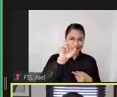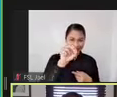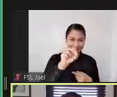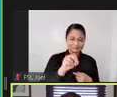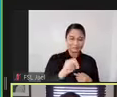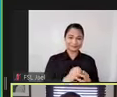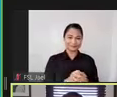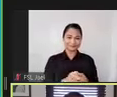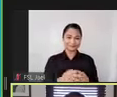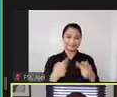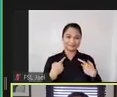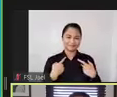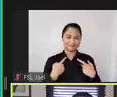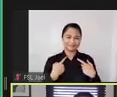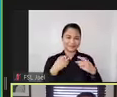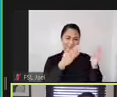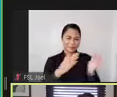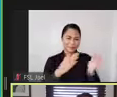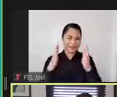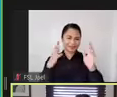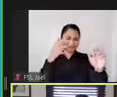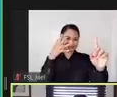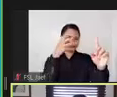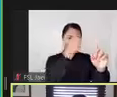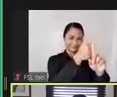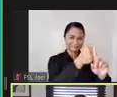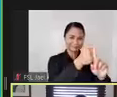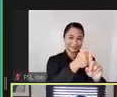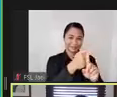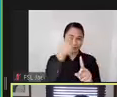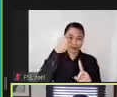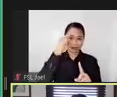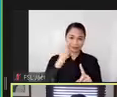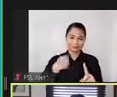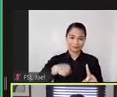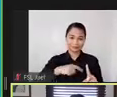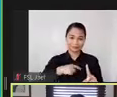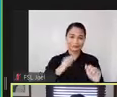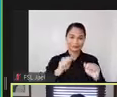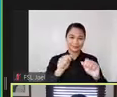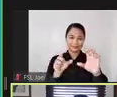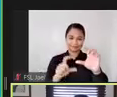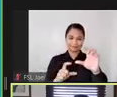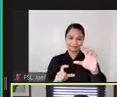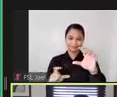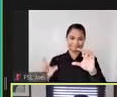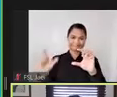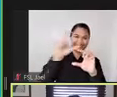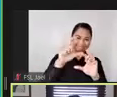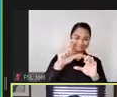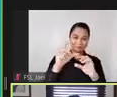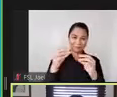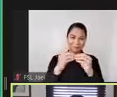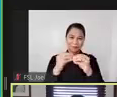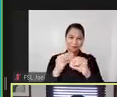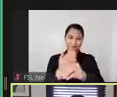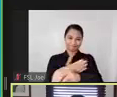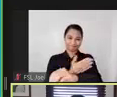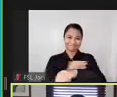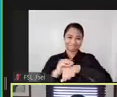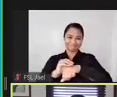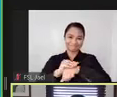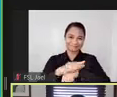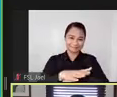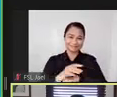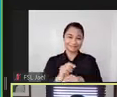impact and been a model of sustainability, not just for different organizations similar to the